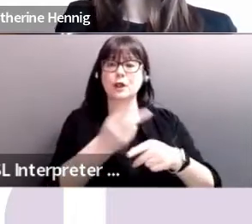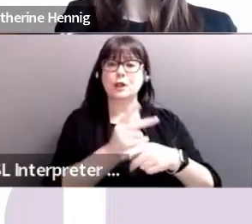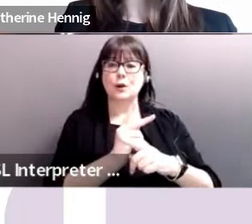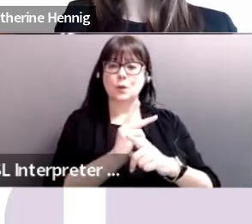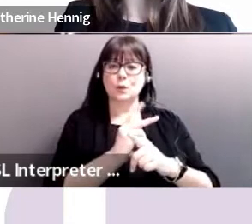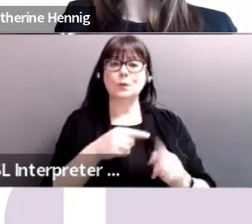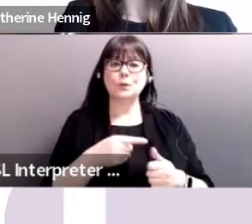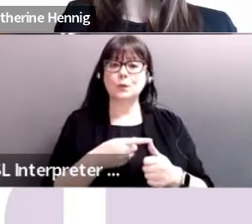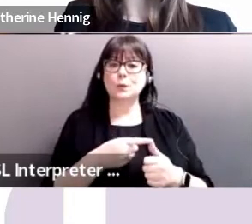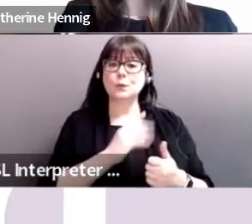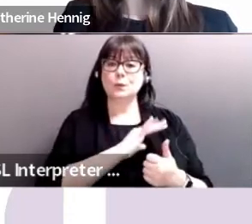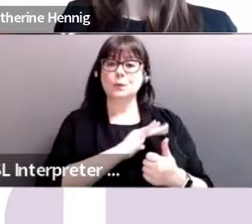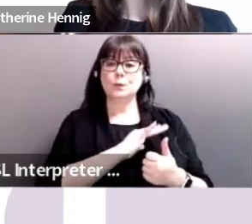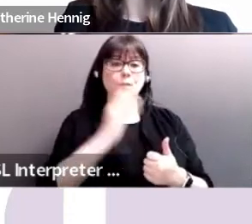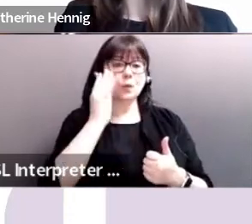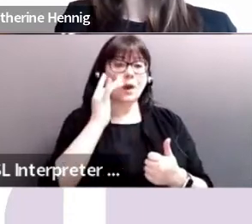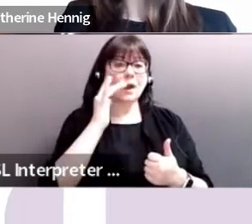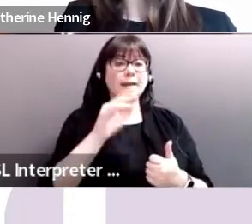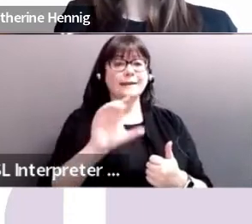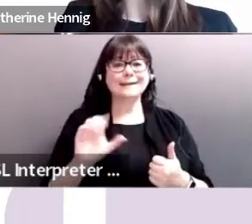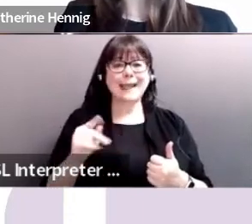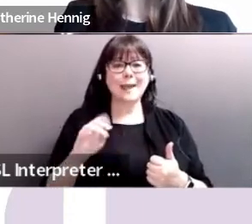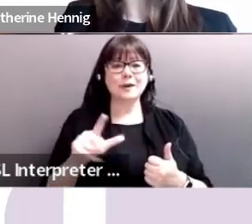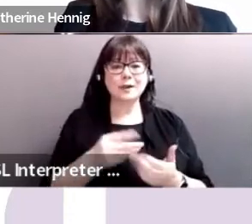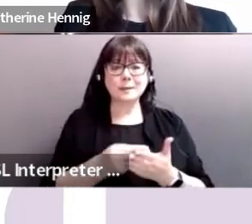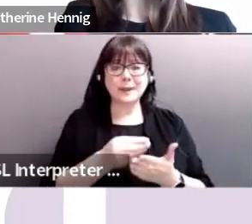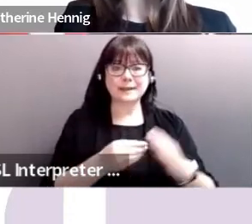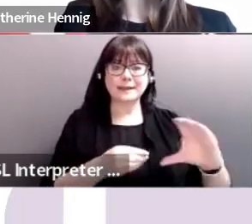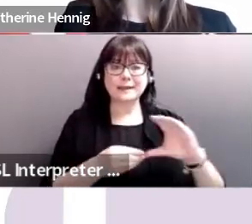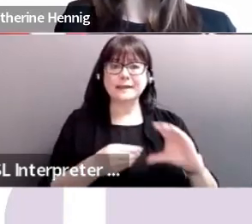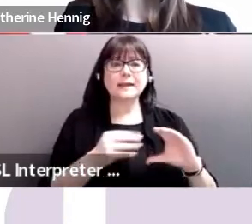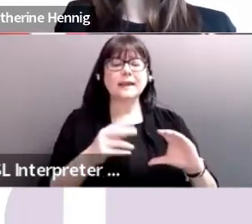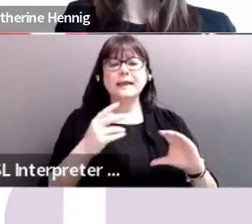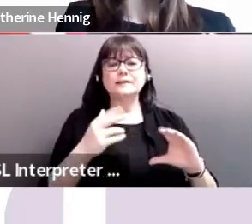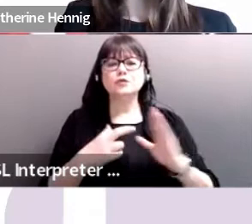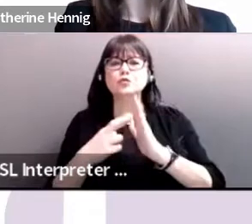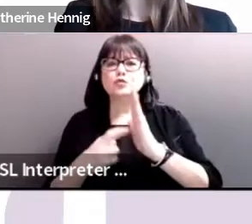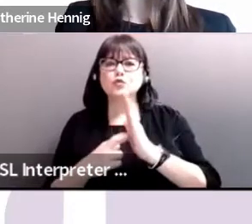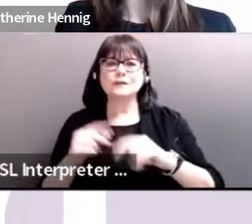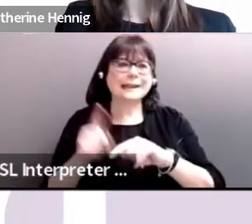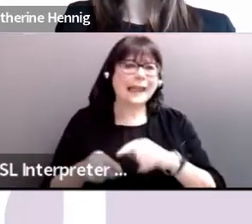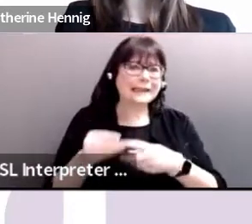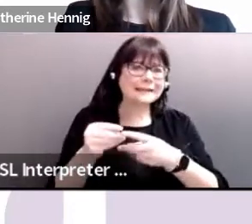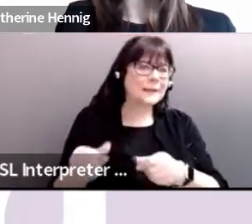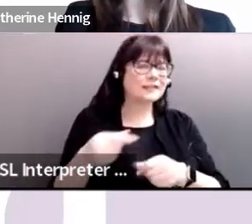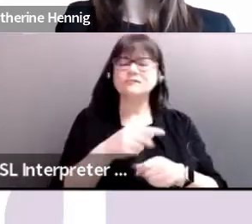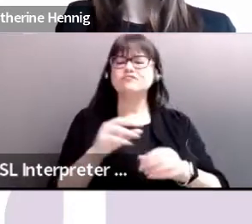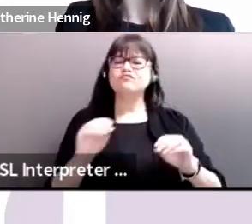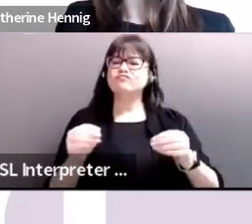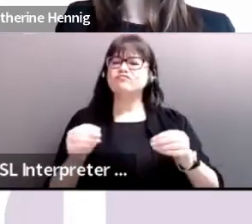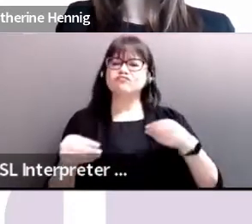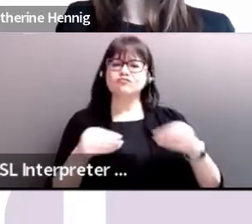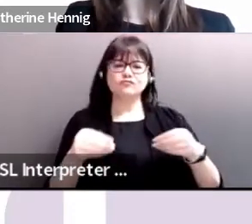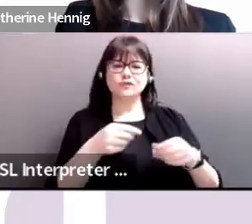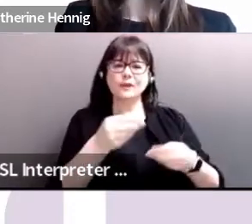you direct access to capital, and they have little restraints on how you actually use that capital. So you're free to use it as you see fit to